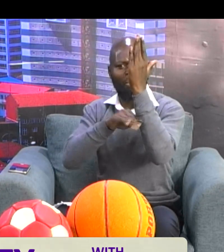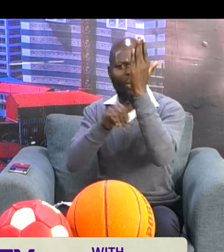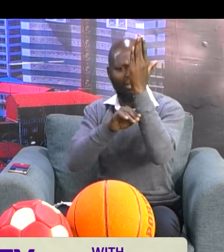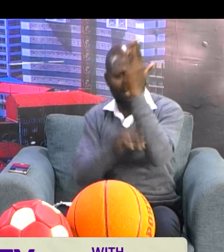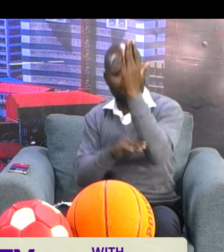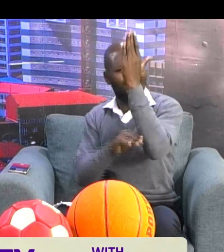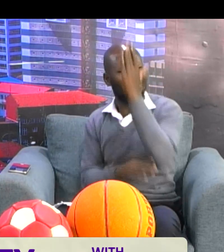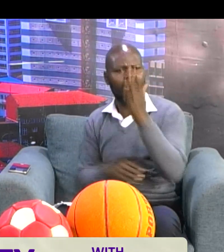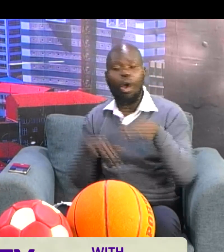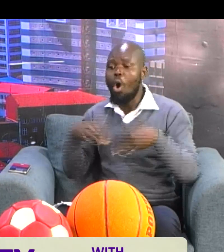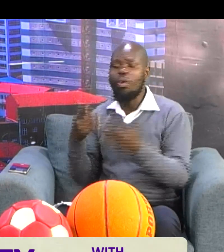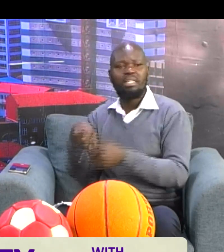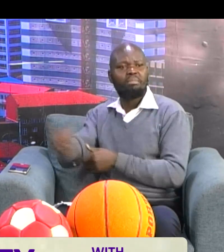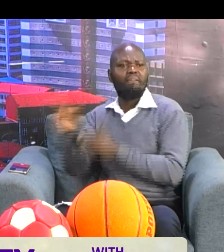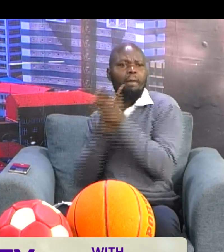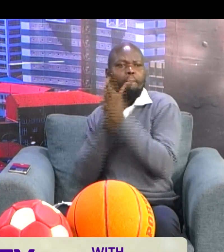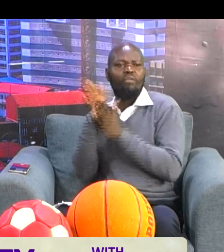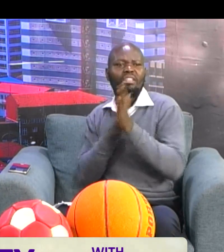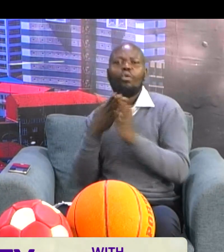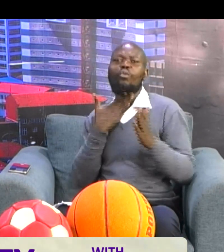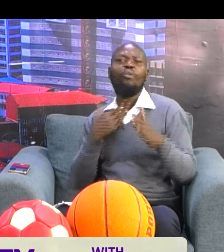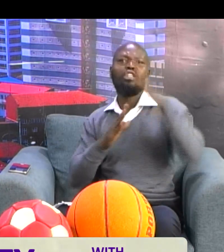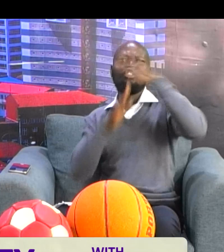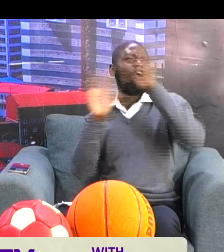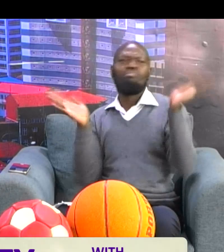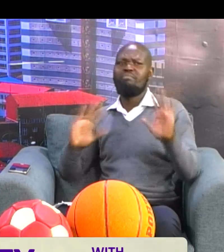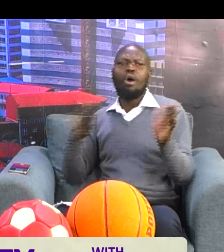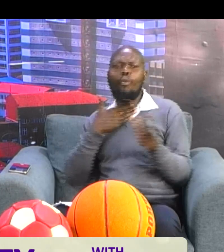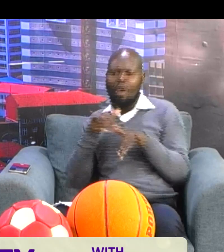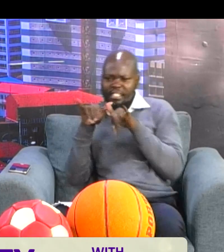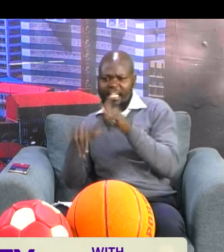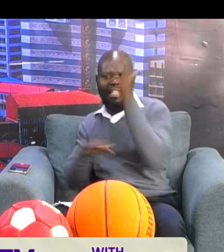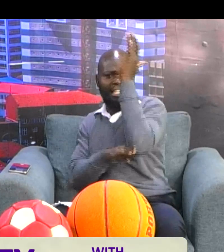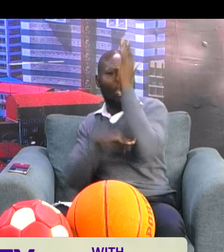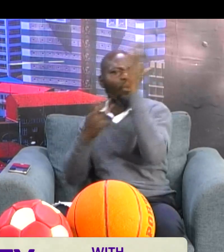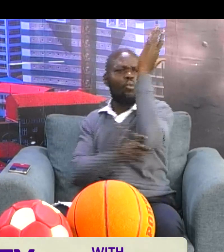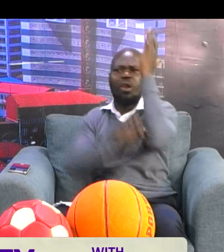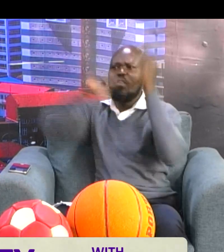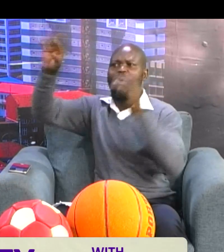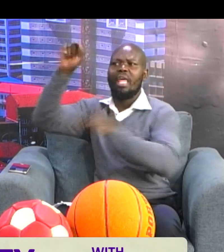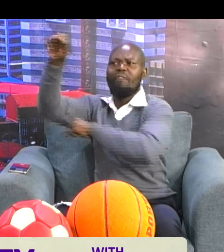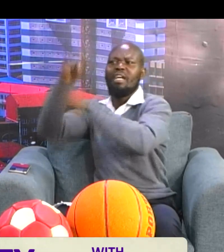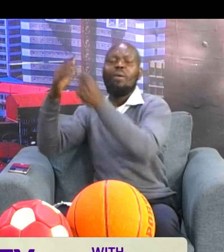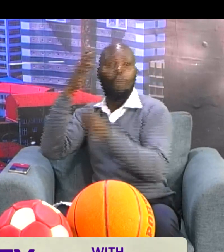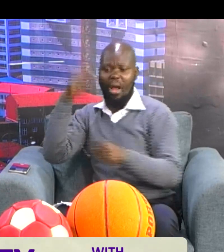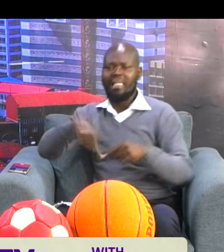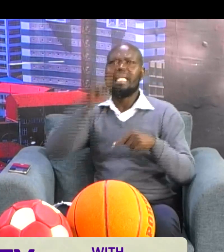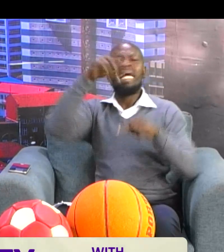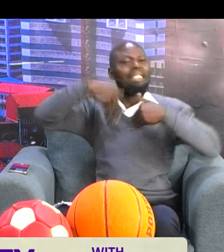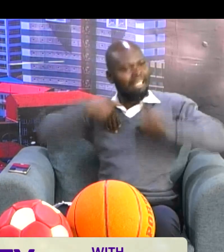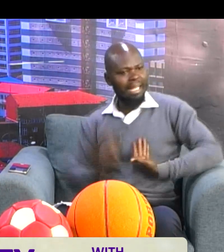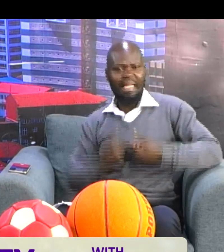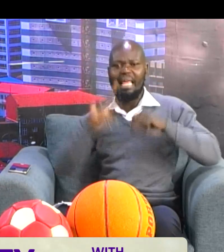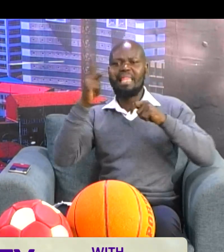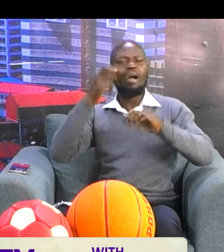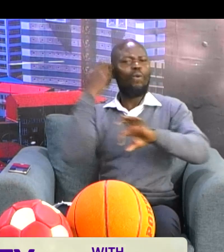staying they normally climb up to the middle of the table, stay there, and sometimes drop. They're always dropping and changing